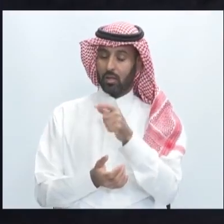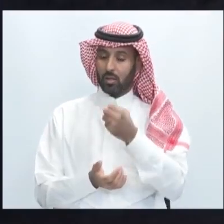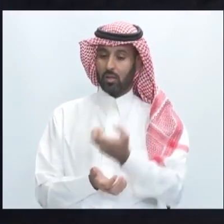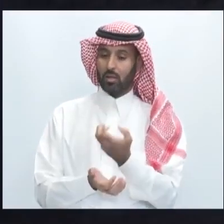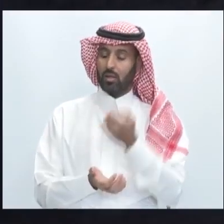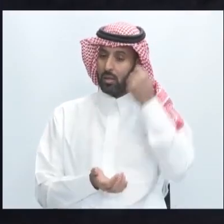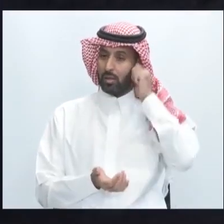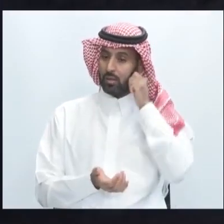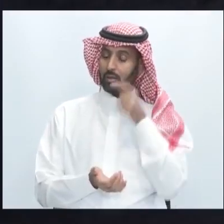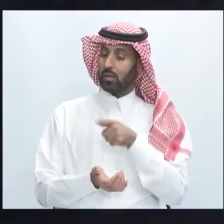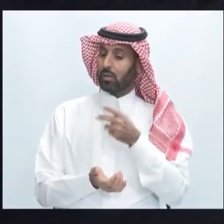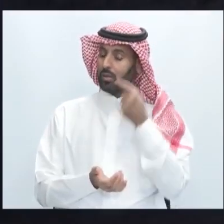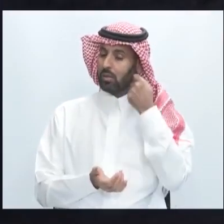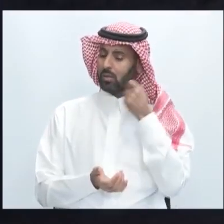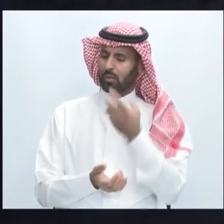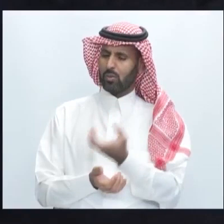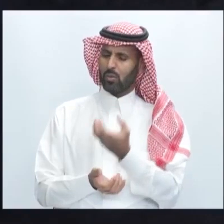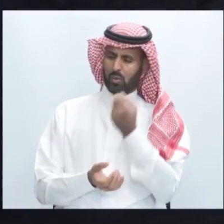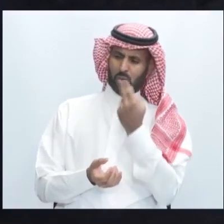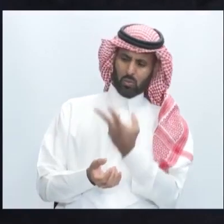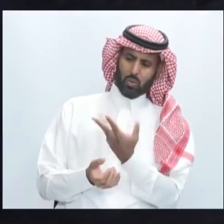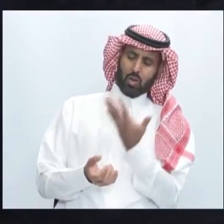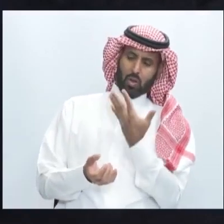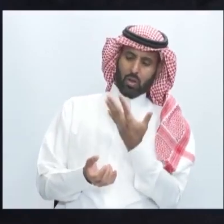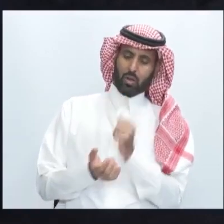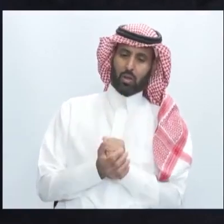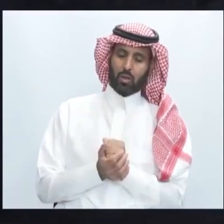her hand? And she is so much surprised to see it.